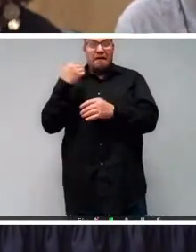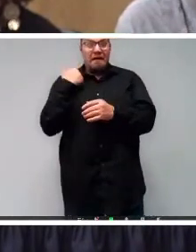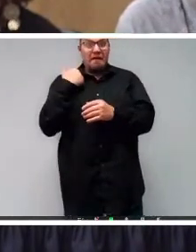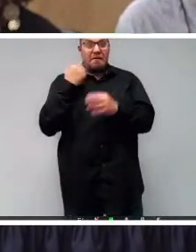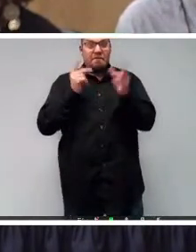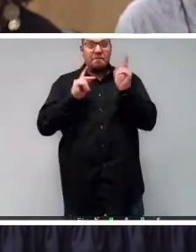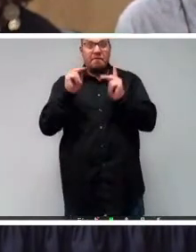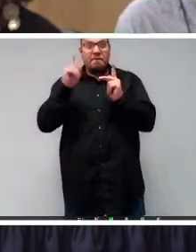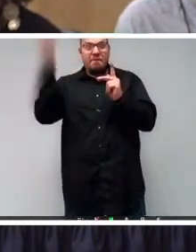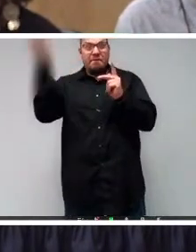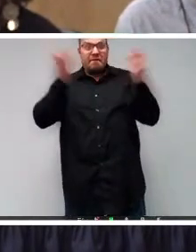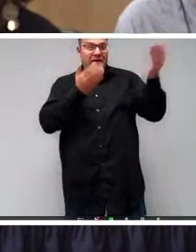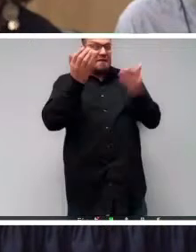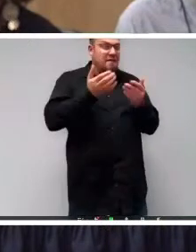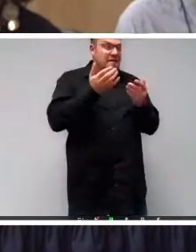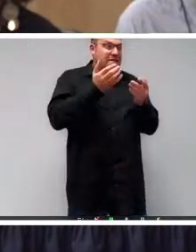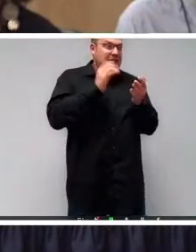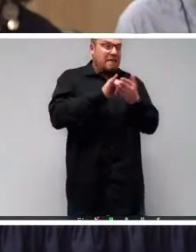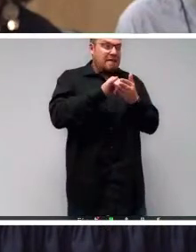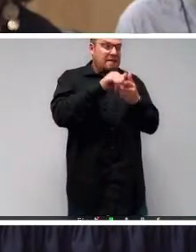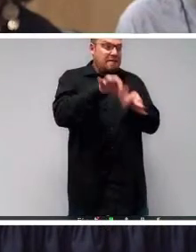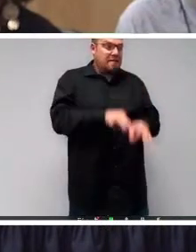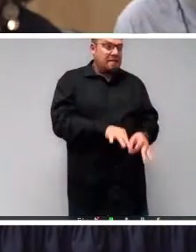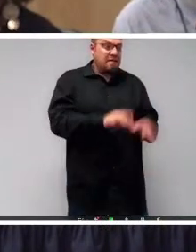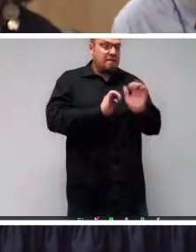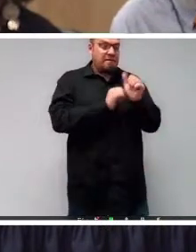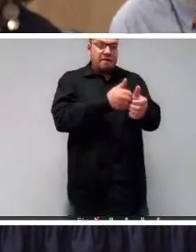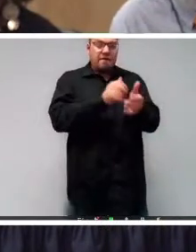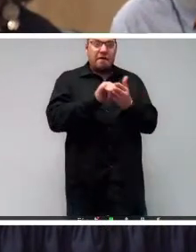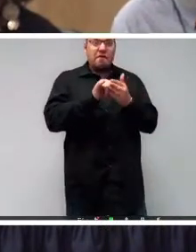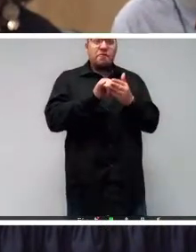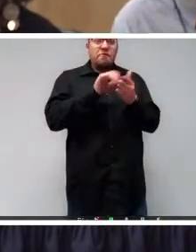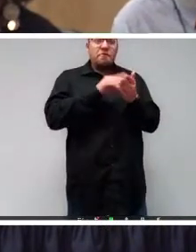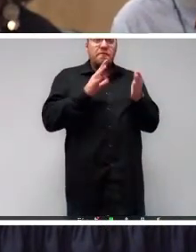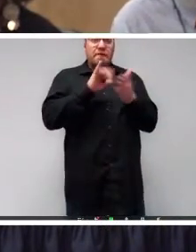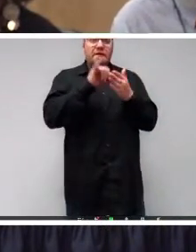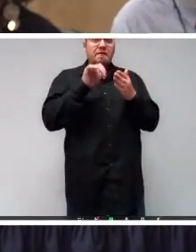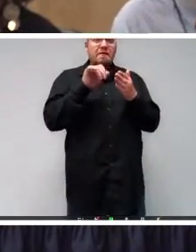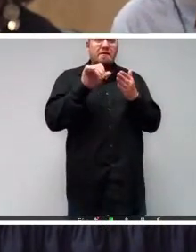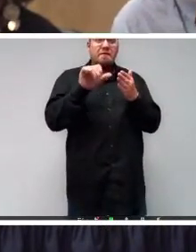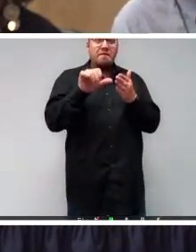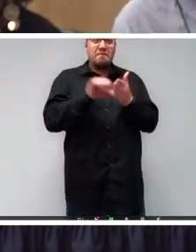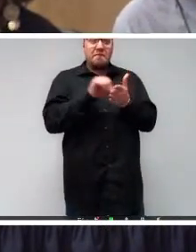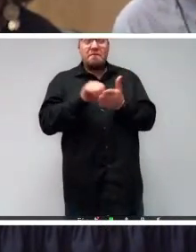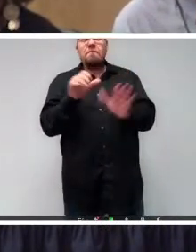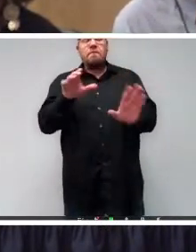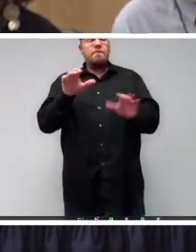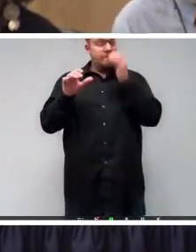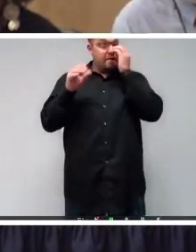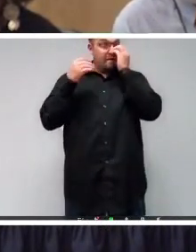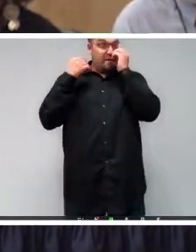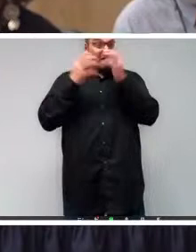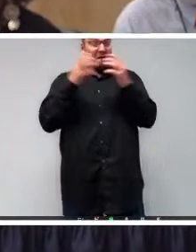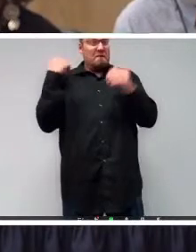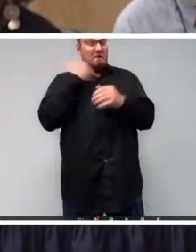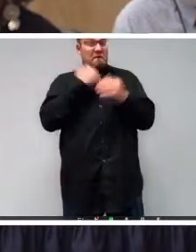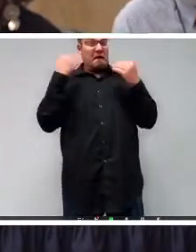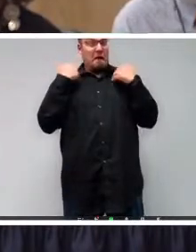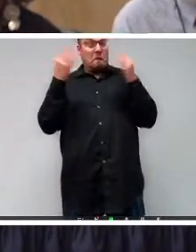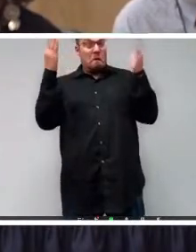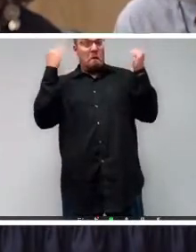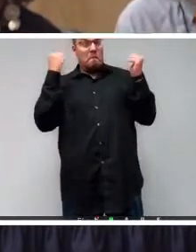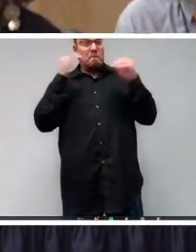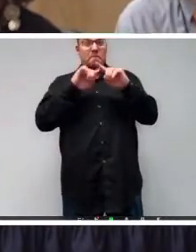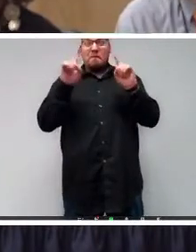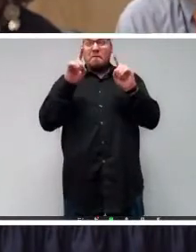detail that Paul and his team put together in this document, there was a lot of hope, but there was also, let's make sure that nobody gets